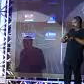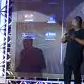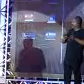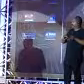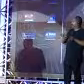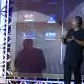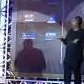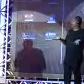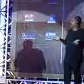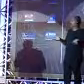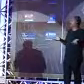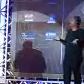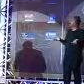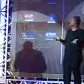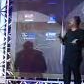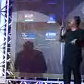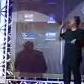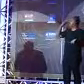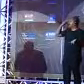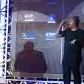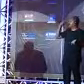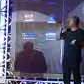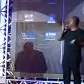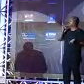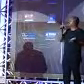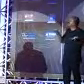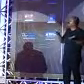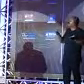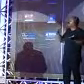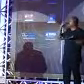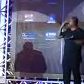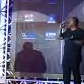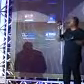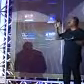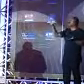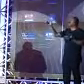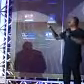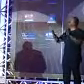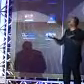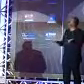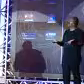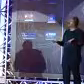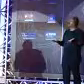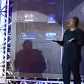We need to live together as the Delors report suggested.